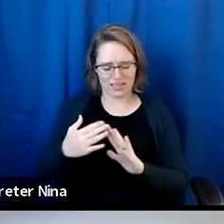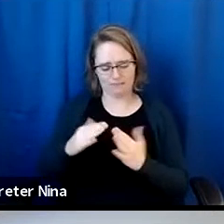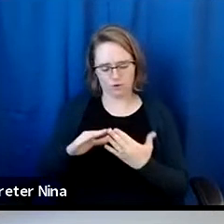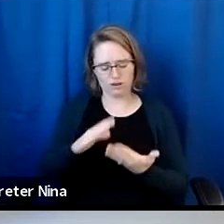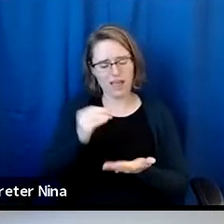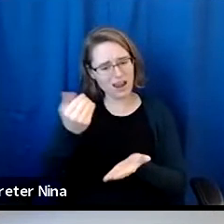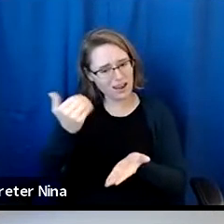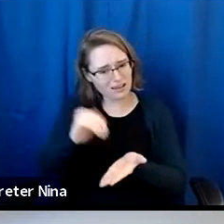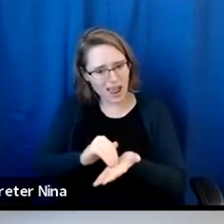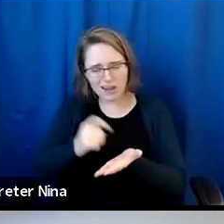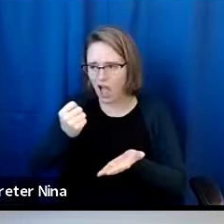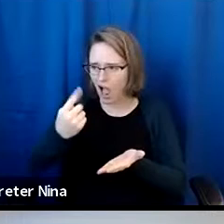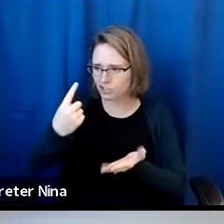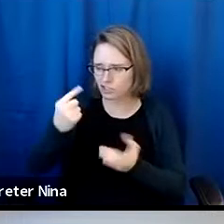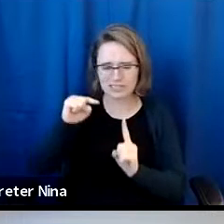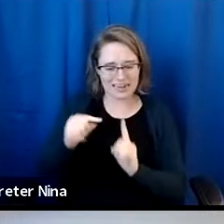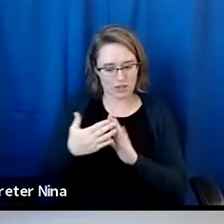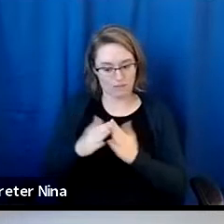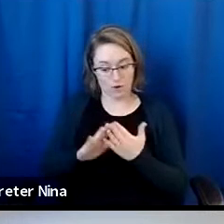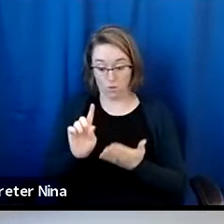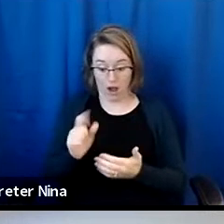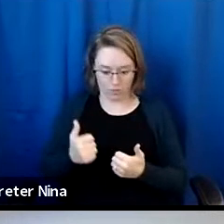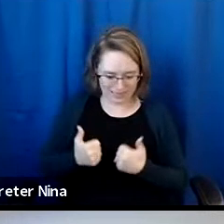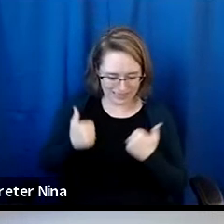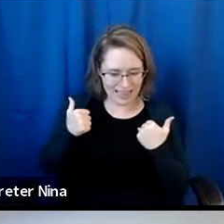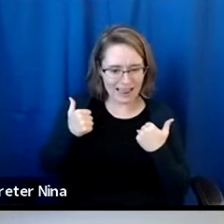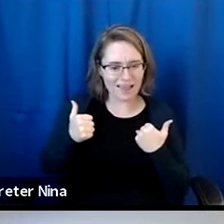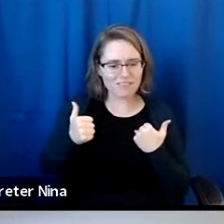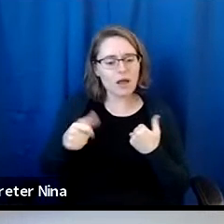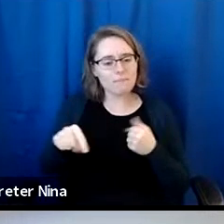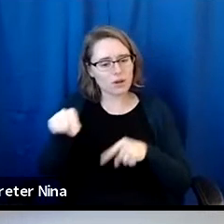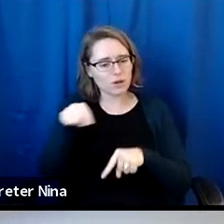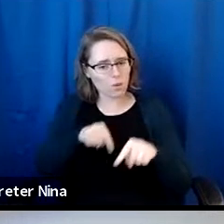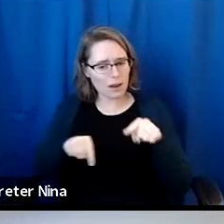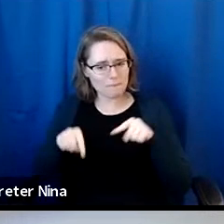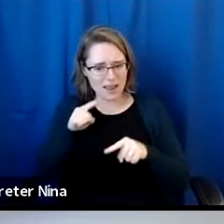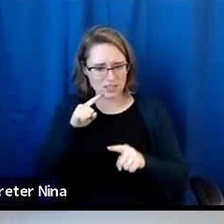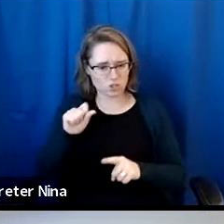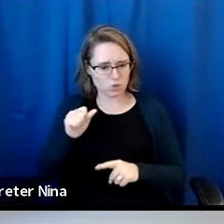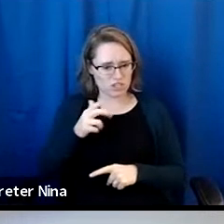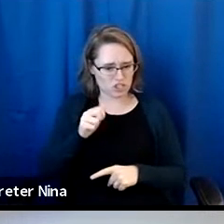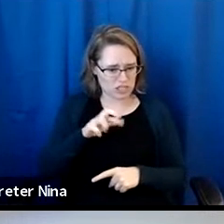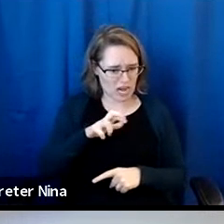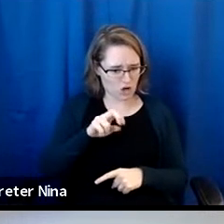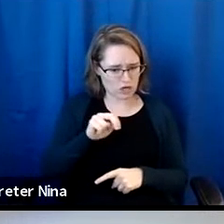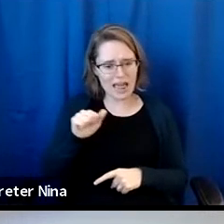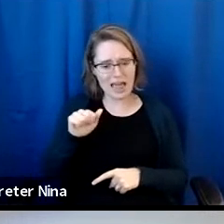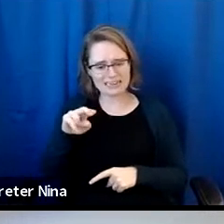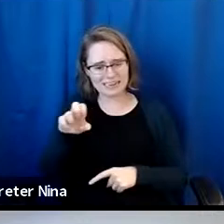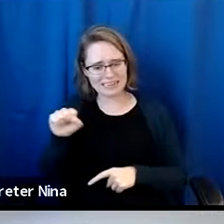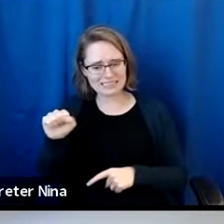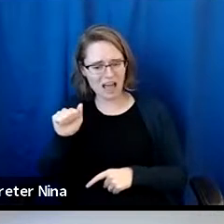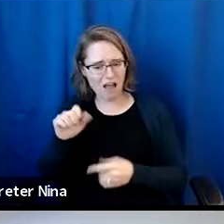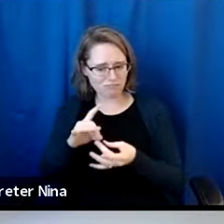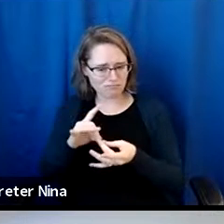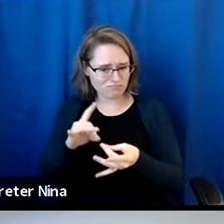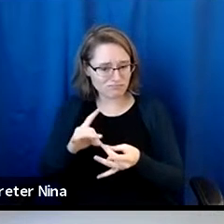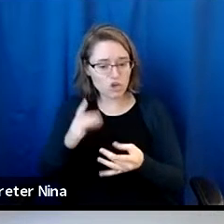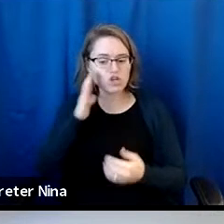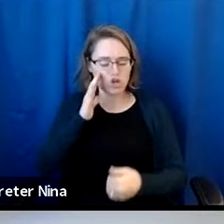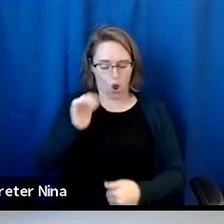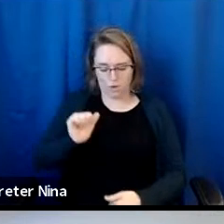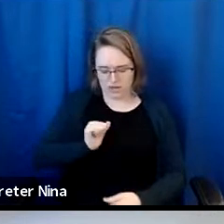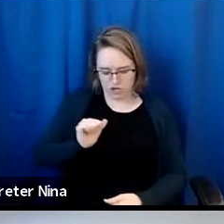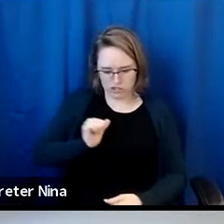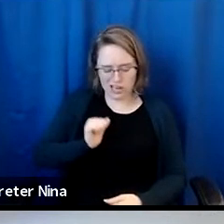to understand the community that you live in, but then going back to something that I think Sharon and both Annesa said early on, is knowing yourself, knowing